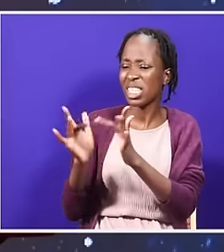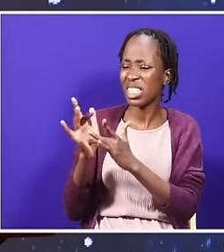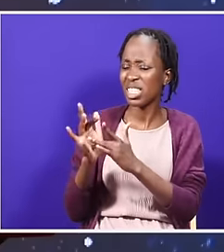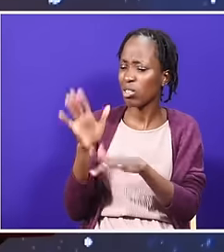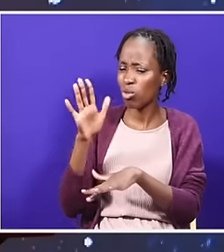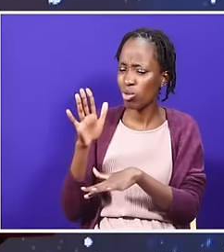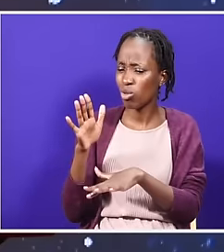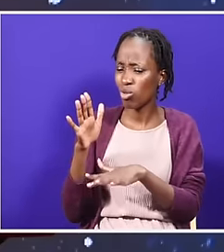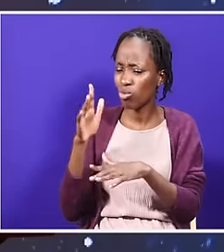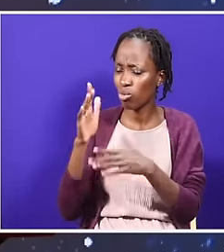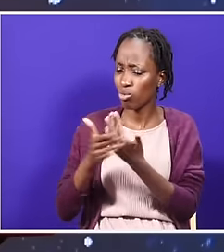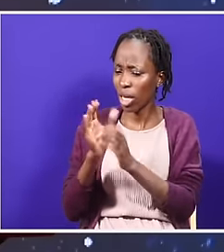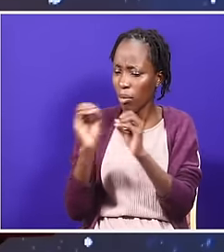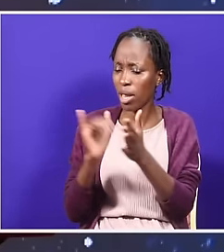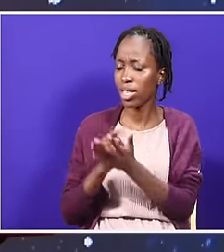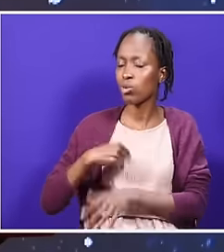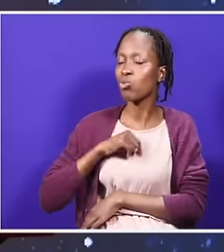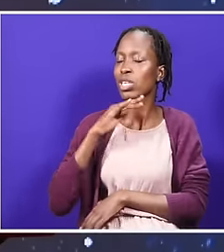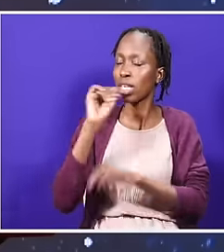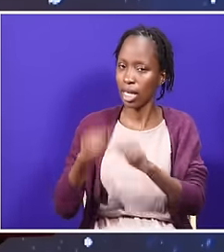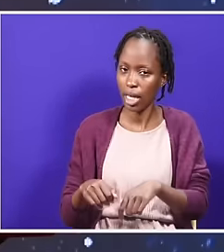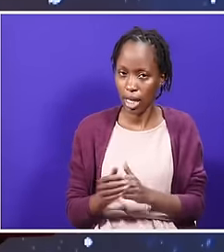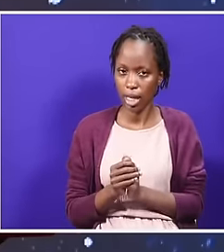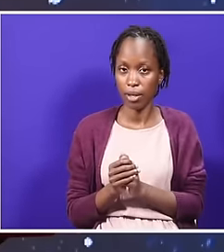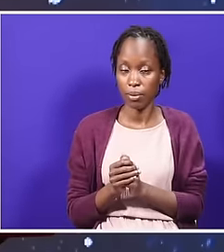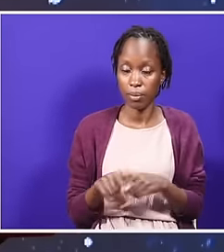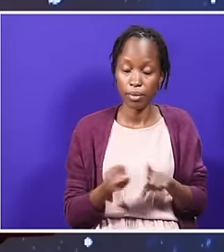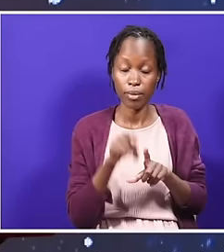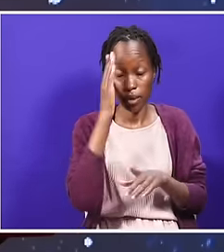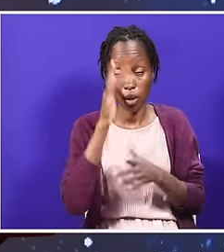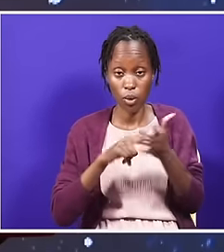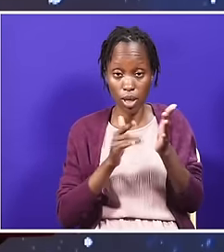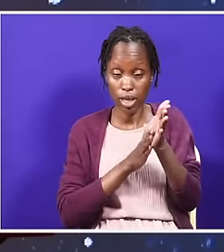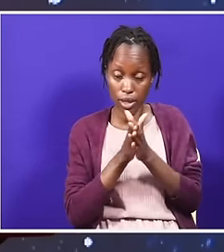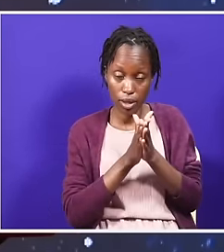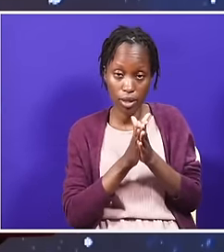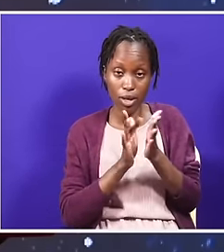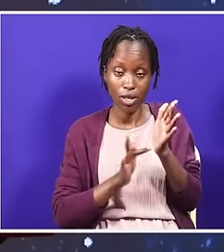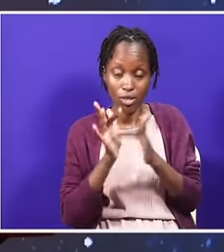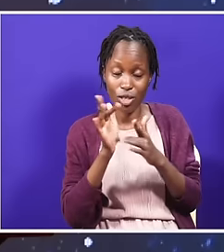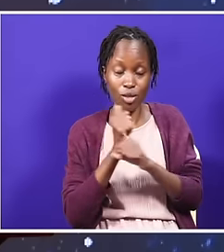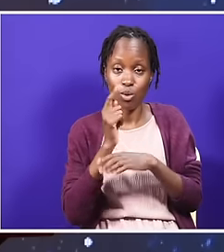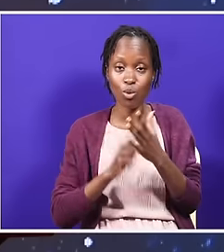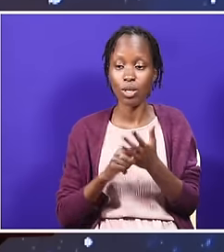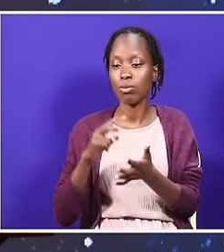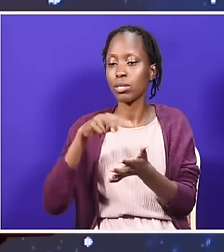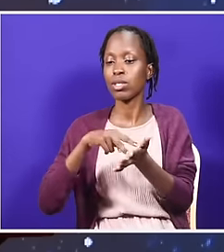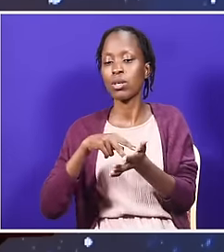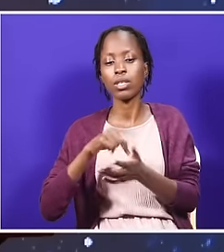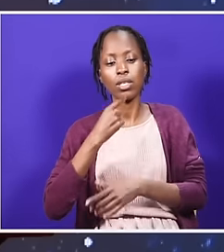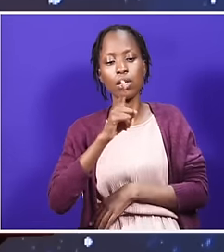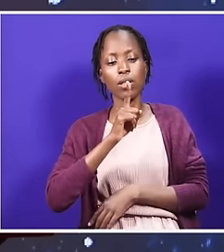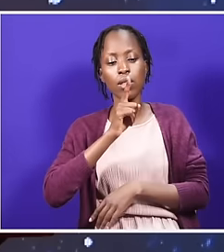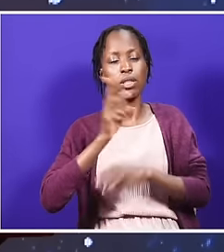care? We're perishing." And what's interesting is he got up, he rebuked the wind,